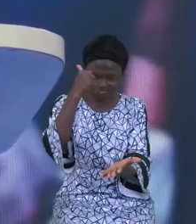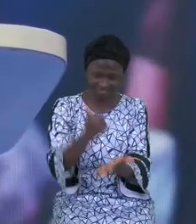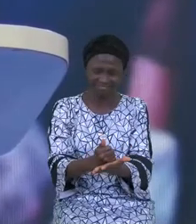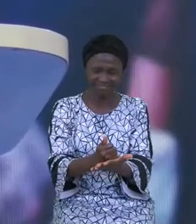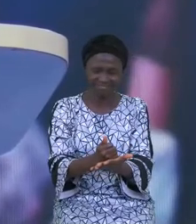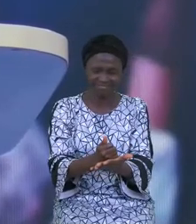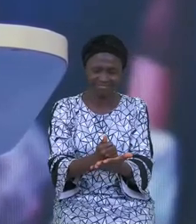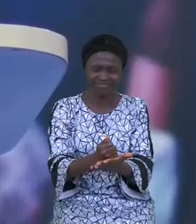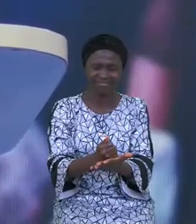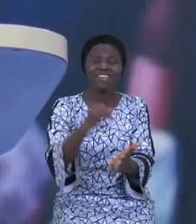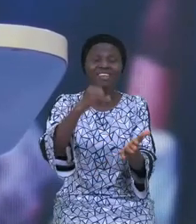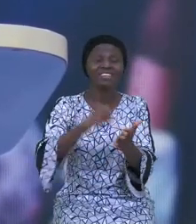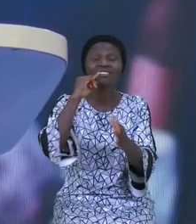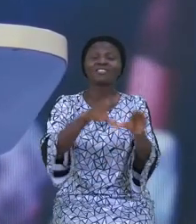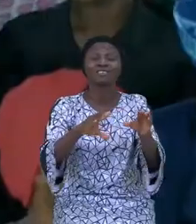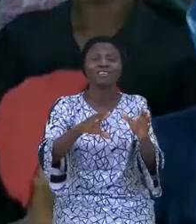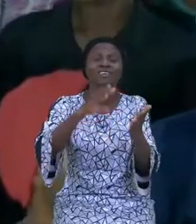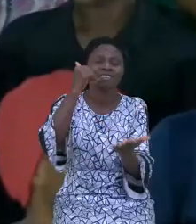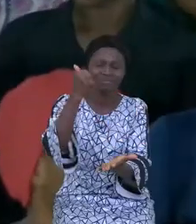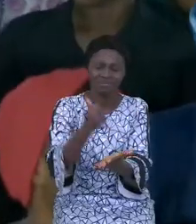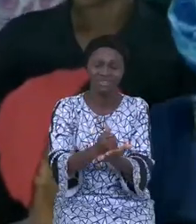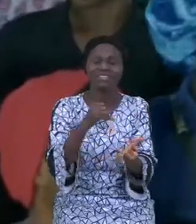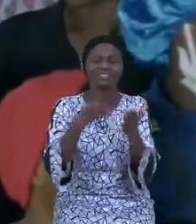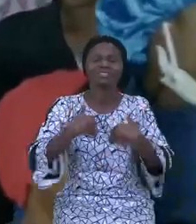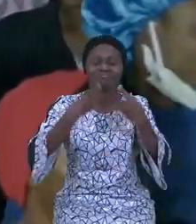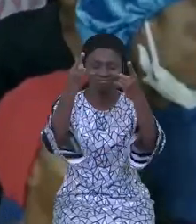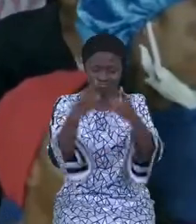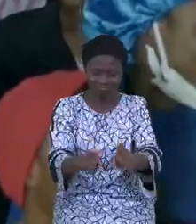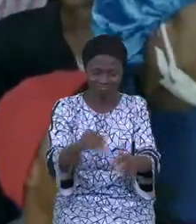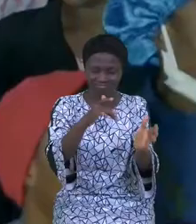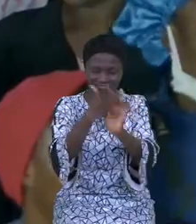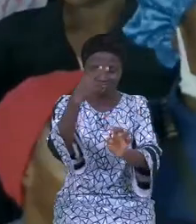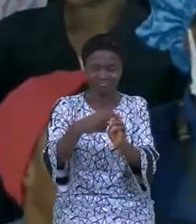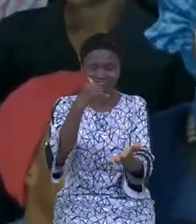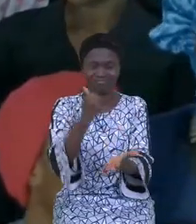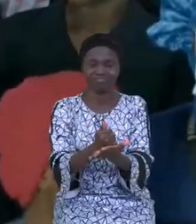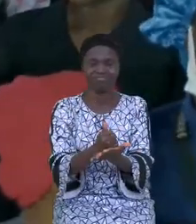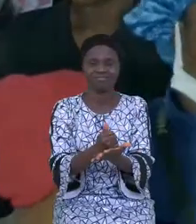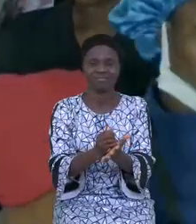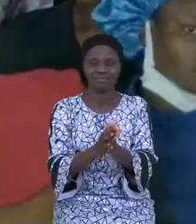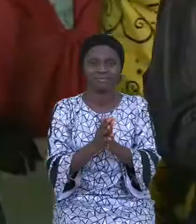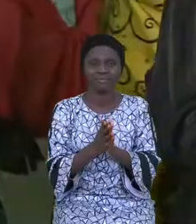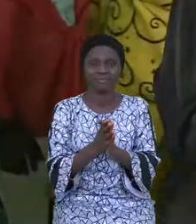done. I said it is done. Check up yourself.